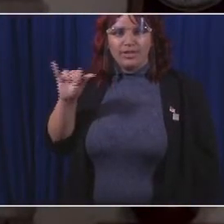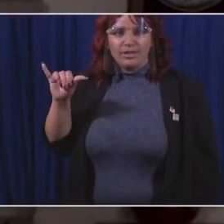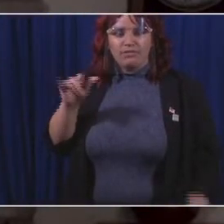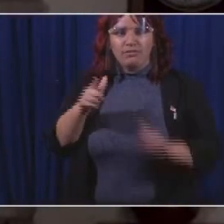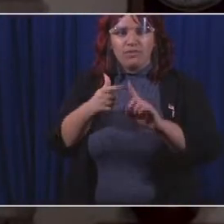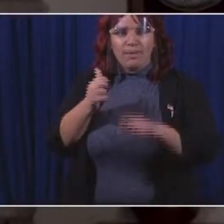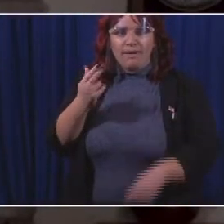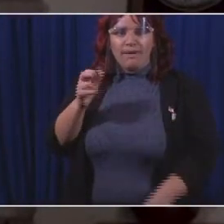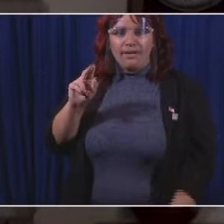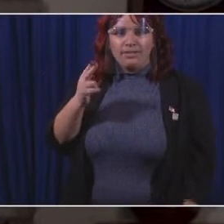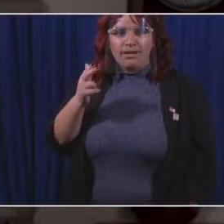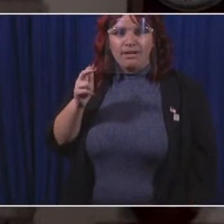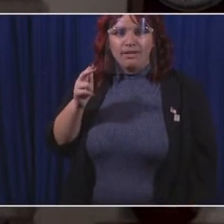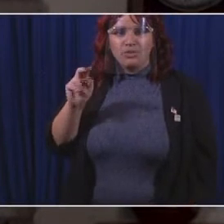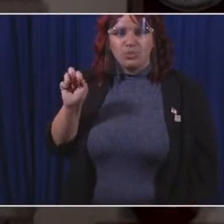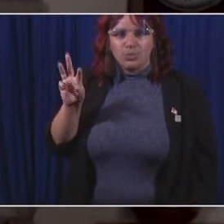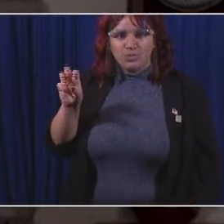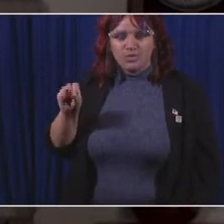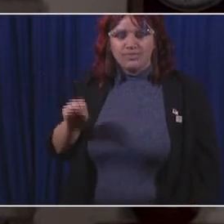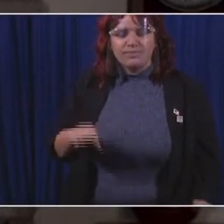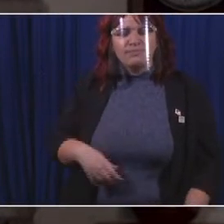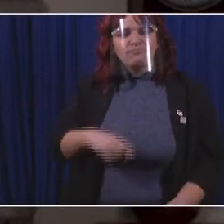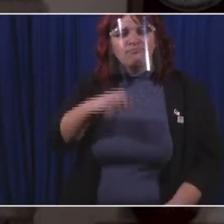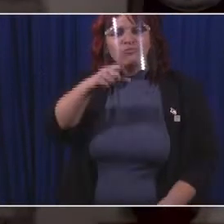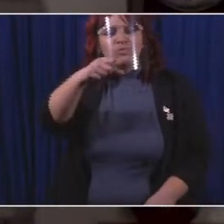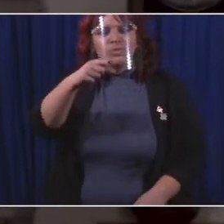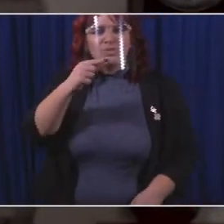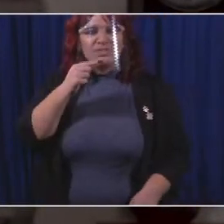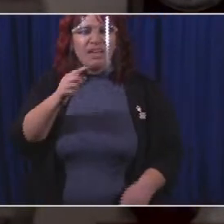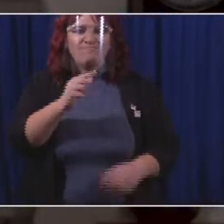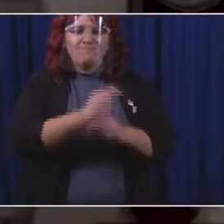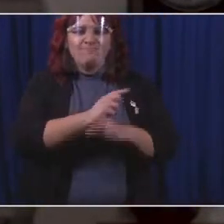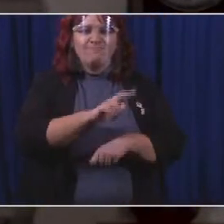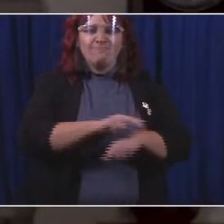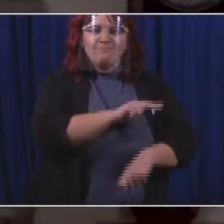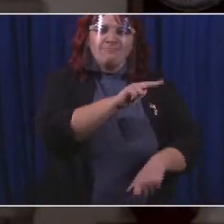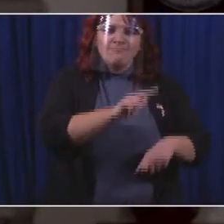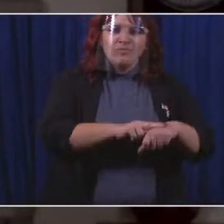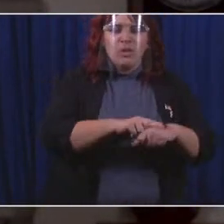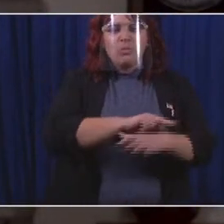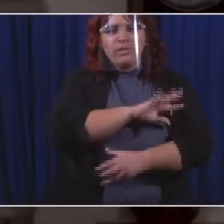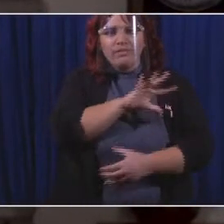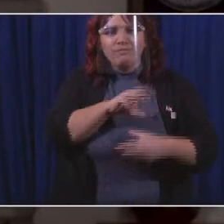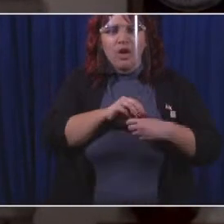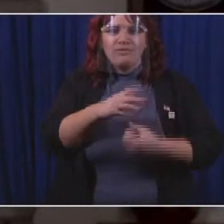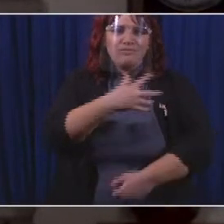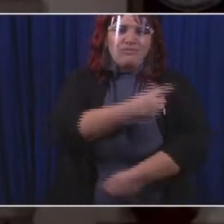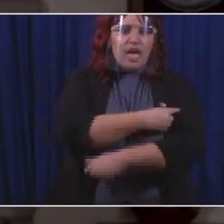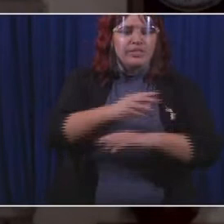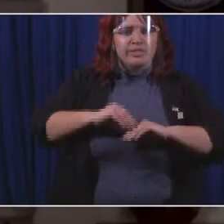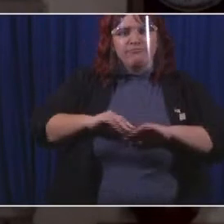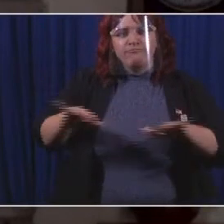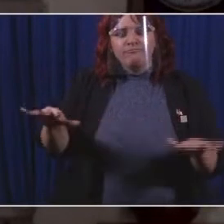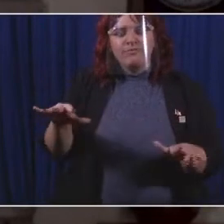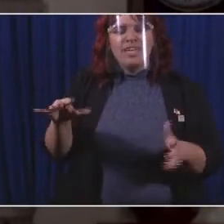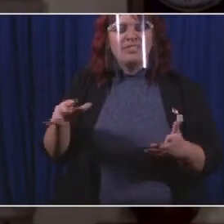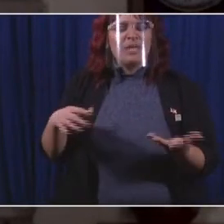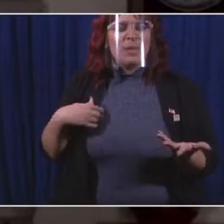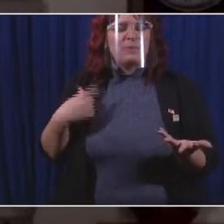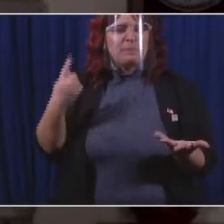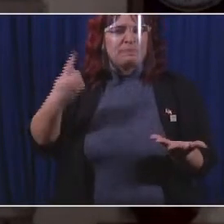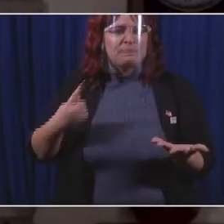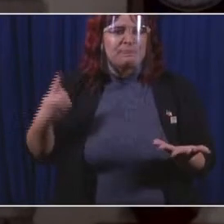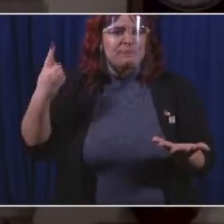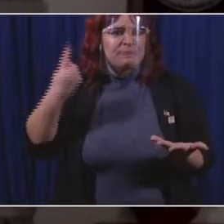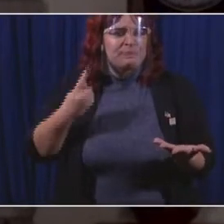will be working in distributing the vaccine, and I was just wondering if you could give an overview on the